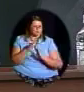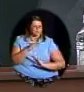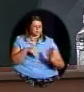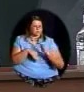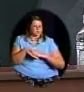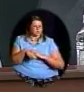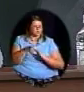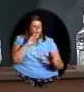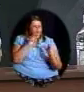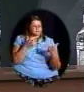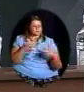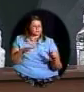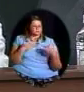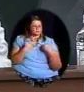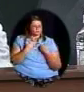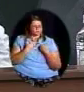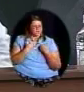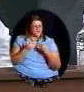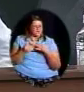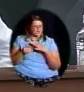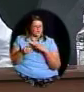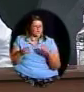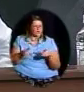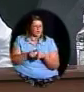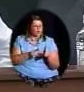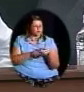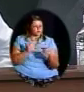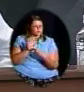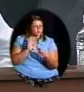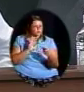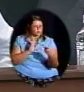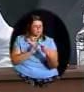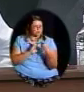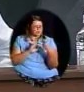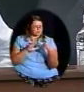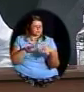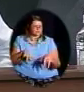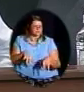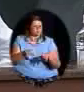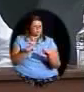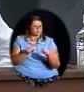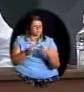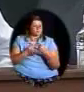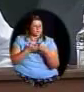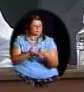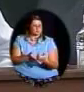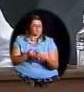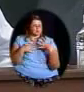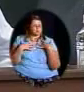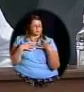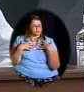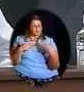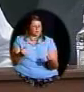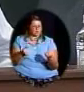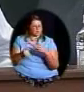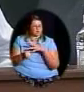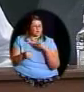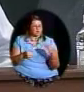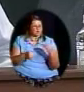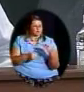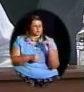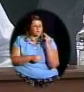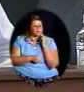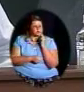conversations that we've had and the policy that the board policy we adopted in regards to health and nutrition, health and wellness and